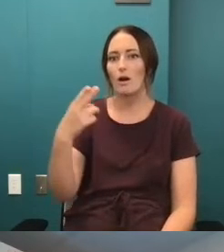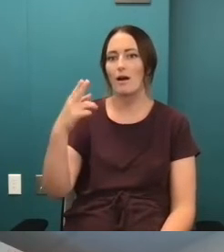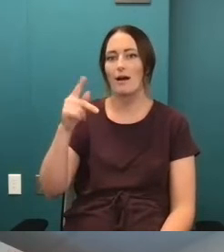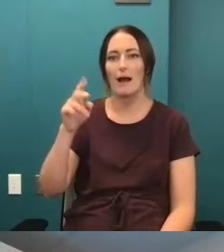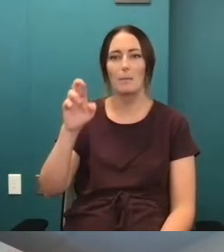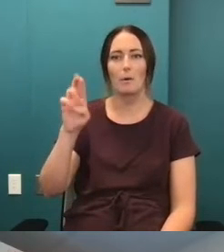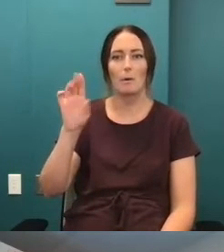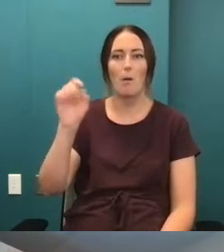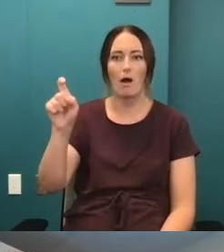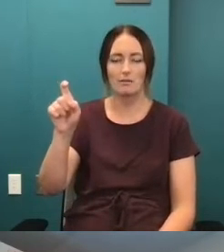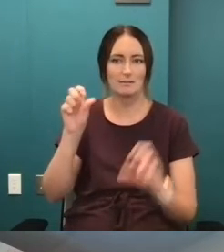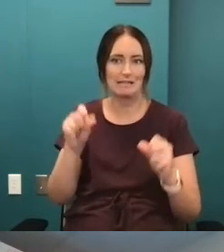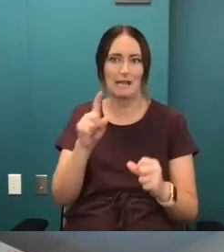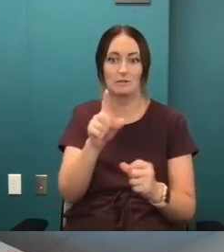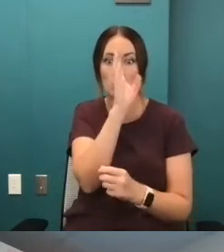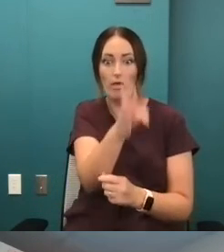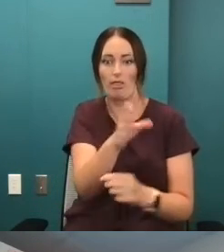aids.